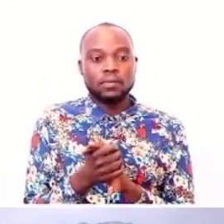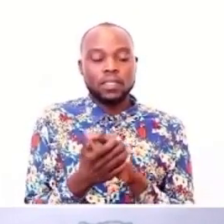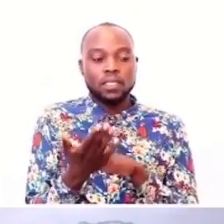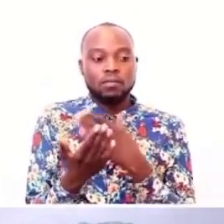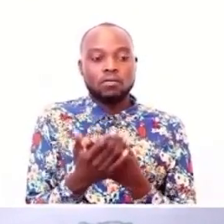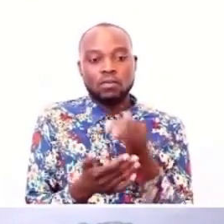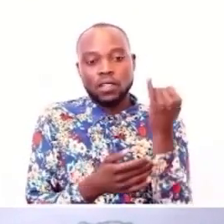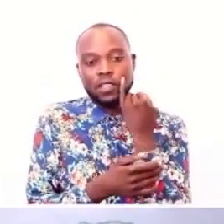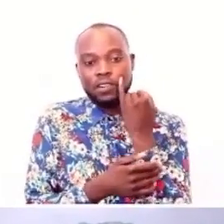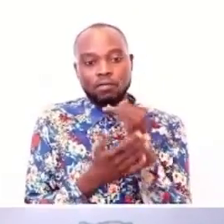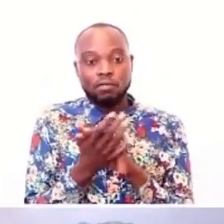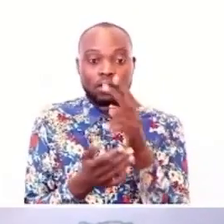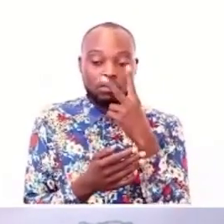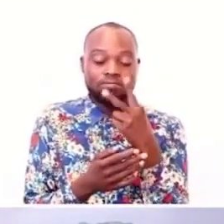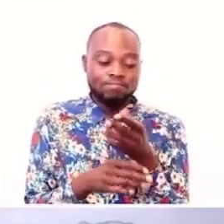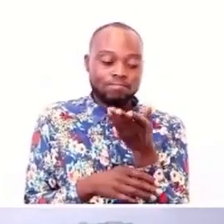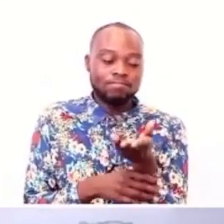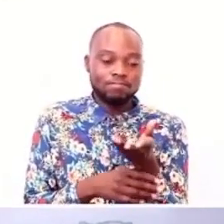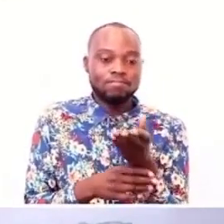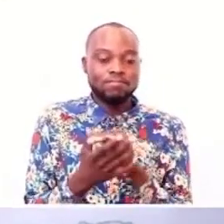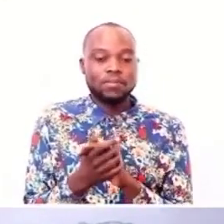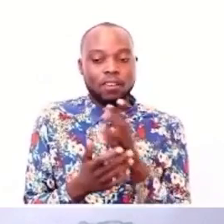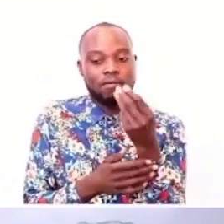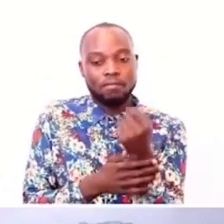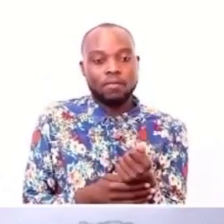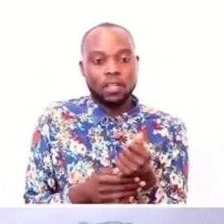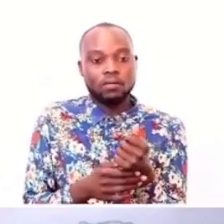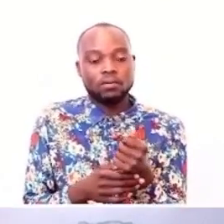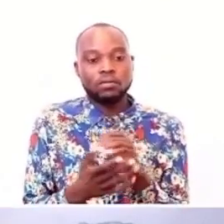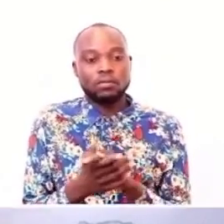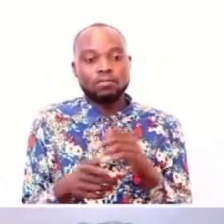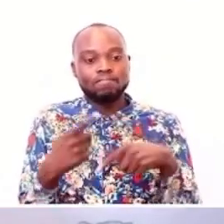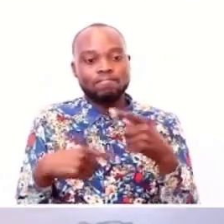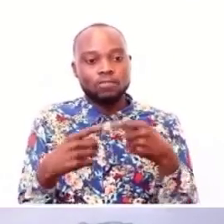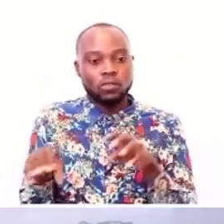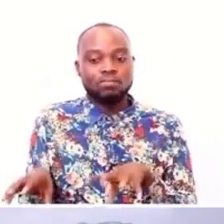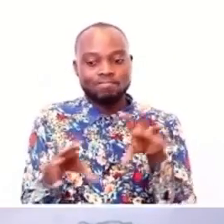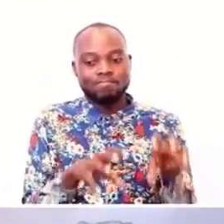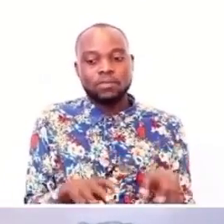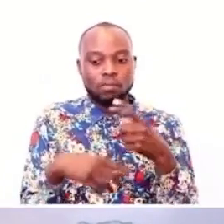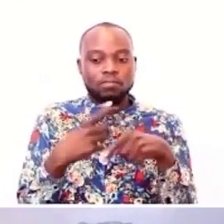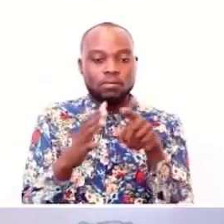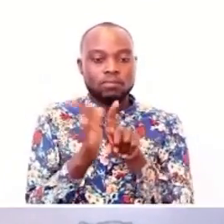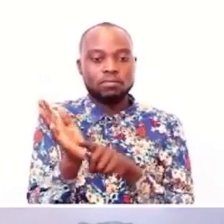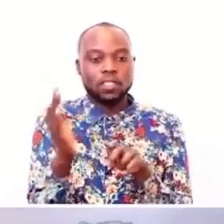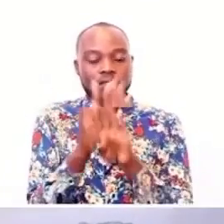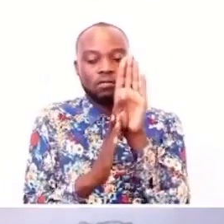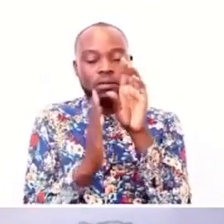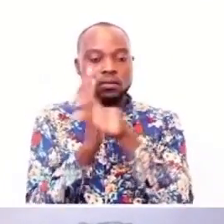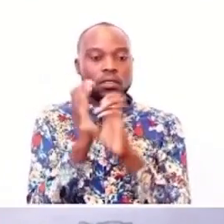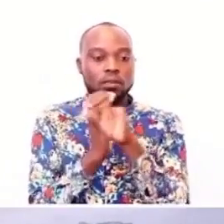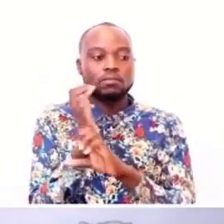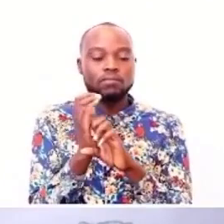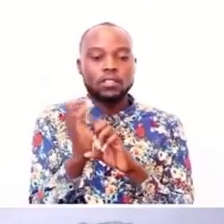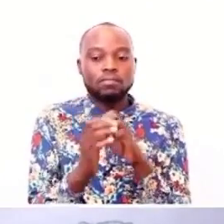because if we solve this either through public or private finance, we're still going to be subject to the priorities of the developed countries in terms of climate